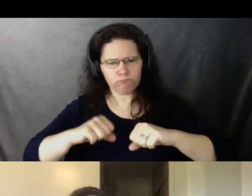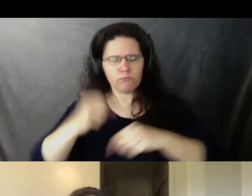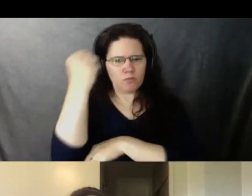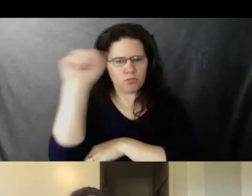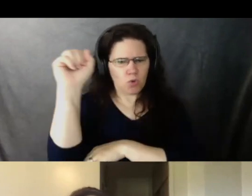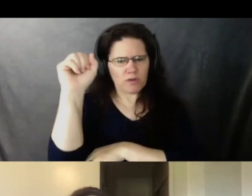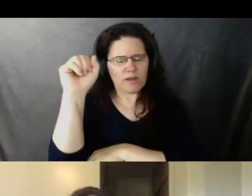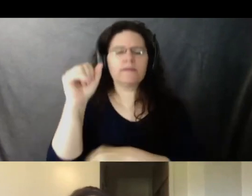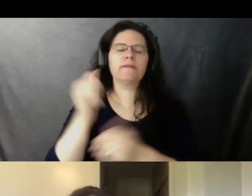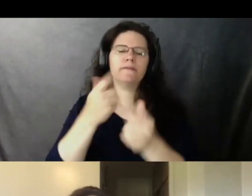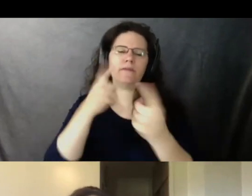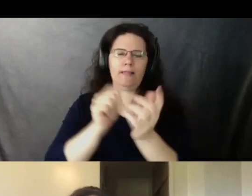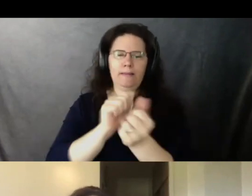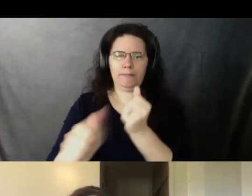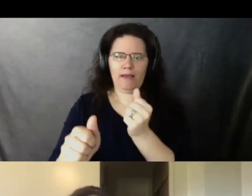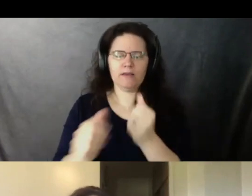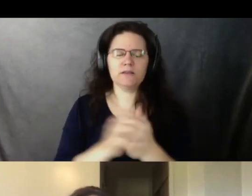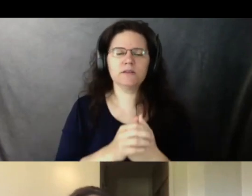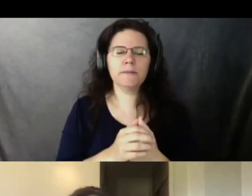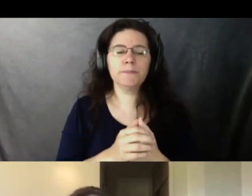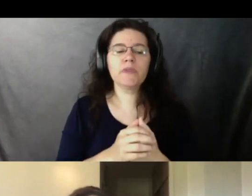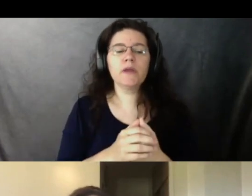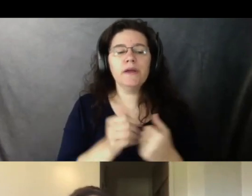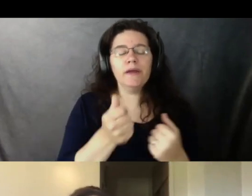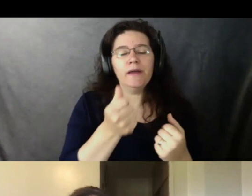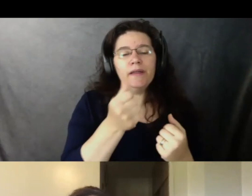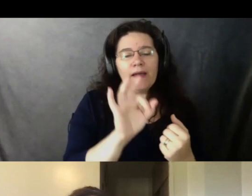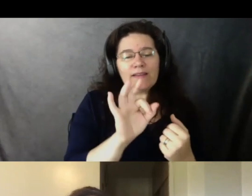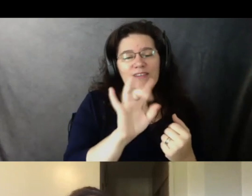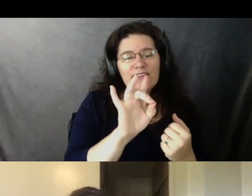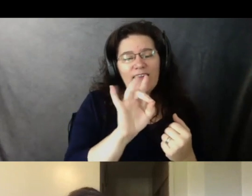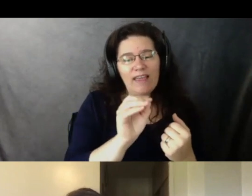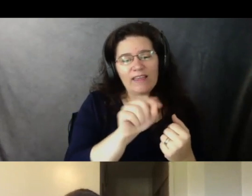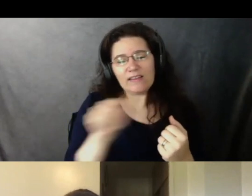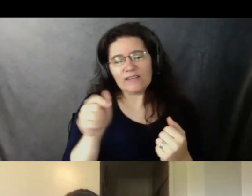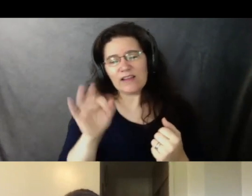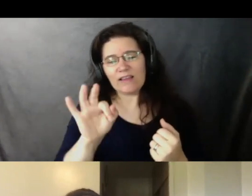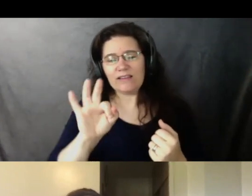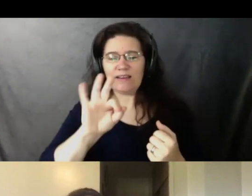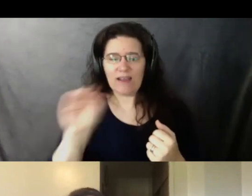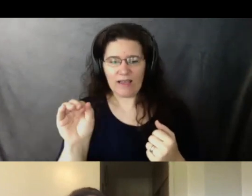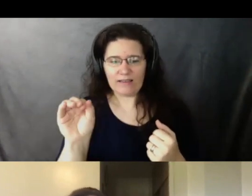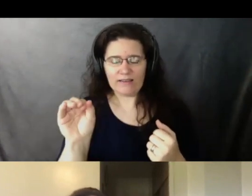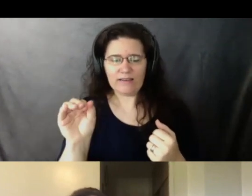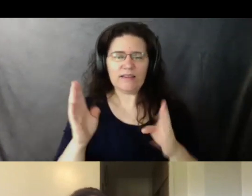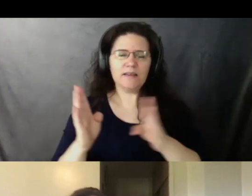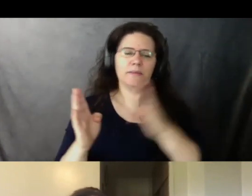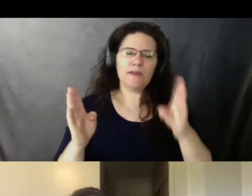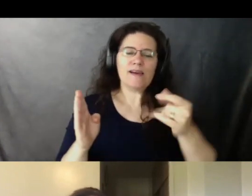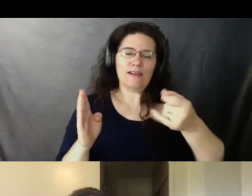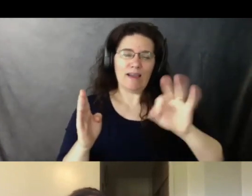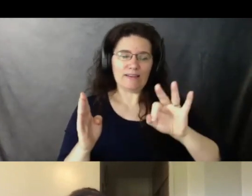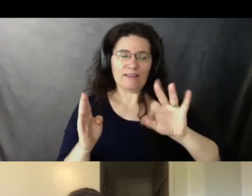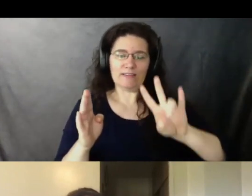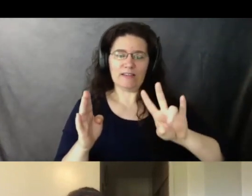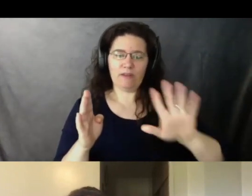1980s and the 1990s, in 1975, the Education for All Handicapped Children Act